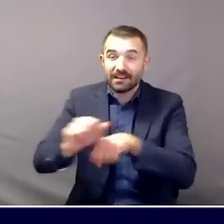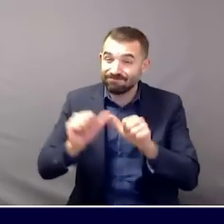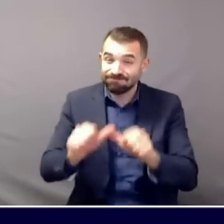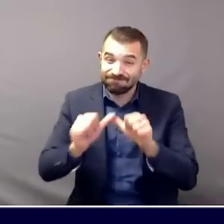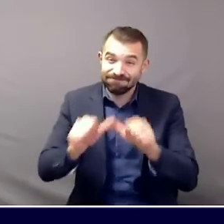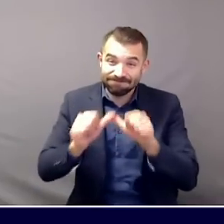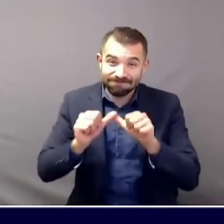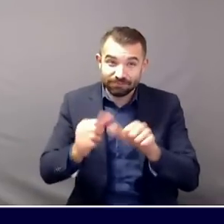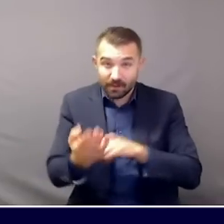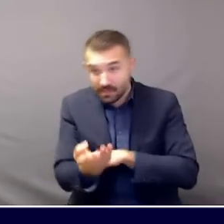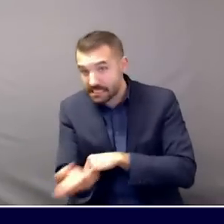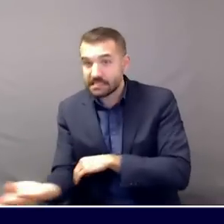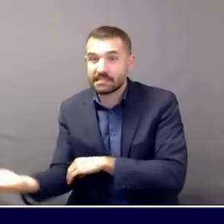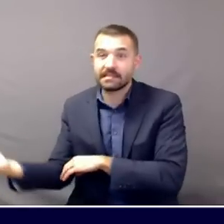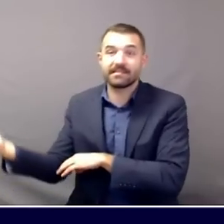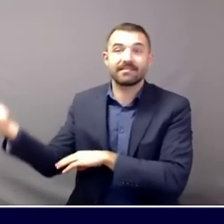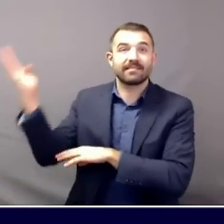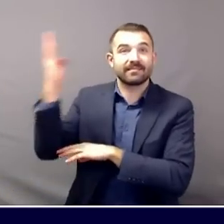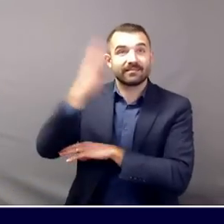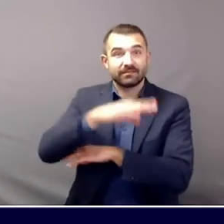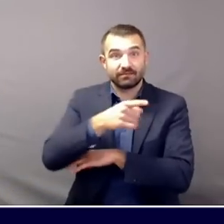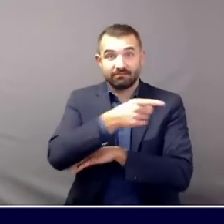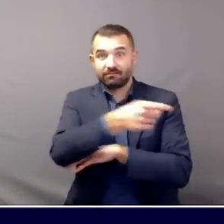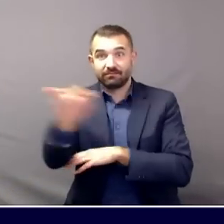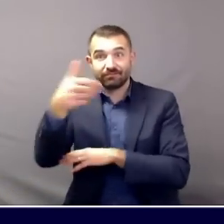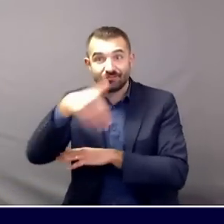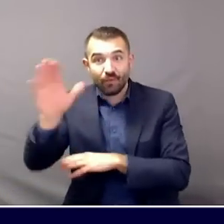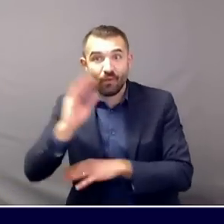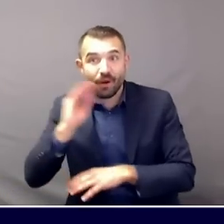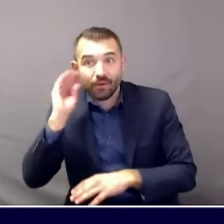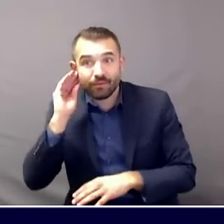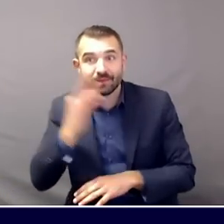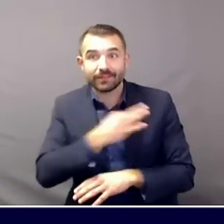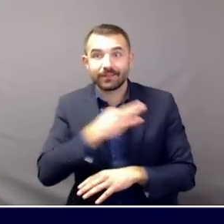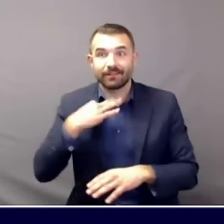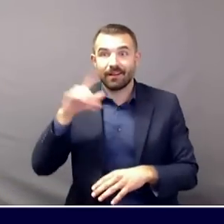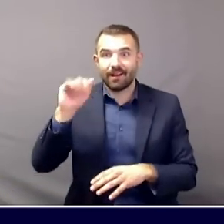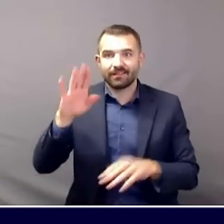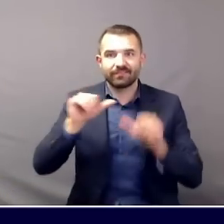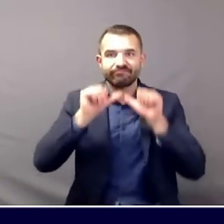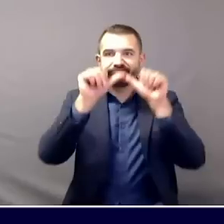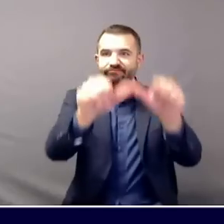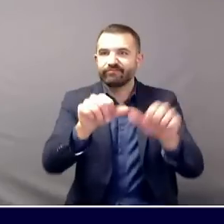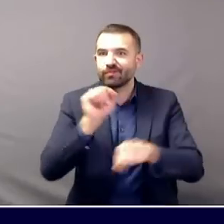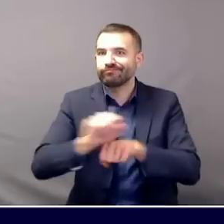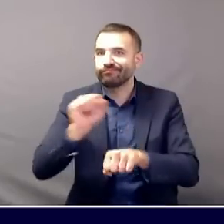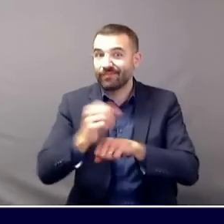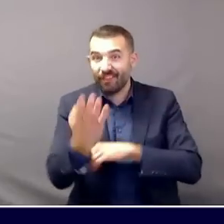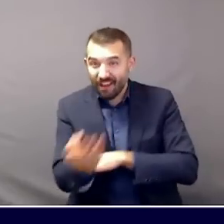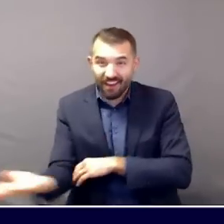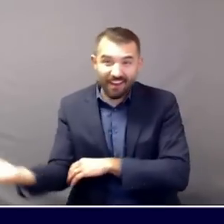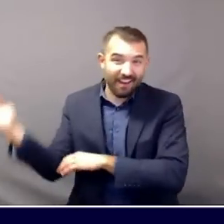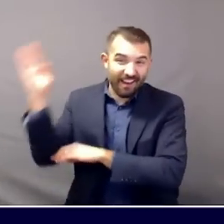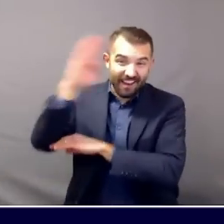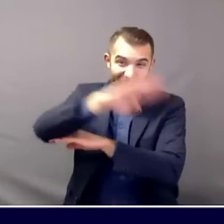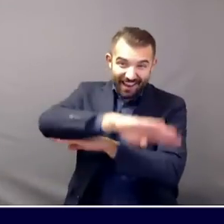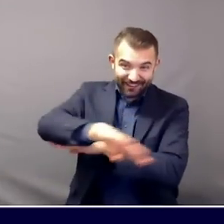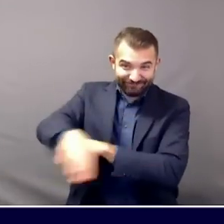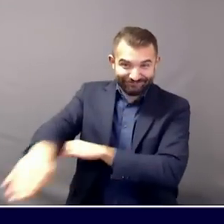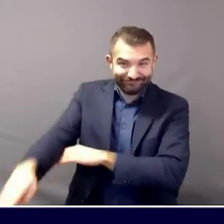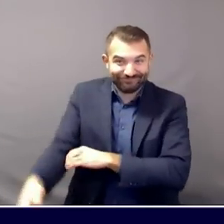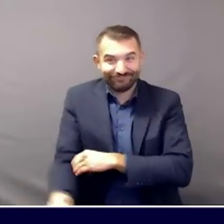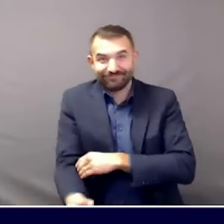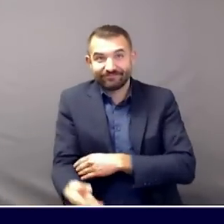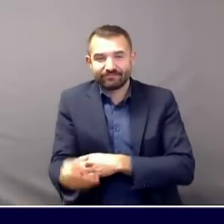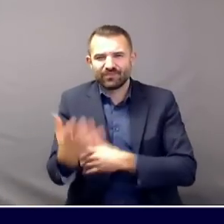take a second to thank them for their efforts in helping build out our robust testing architecture across the state.